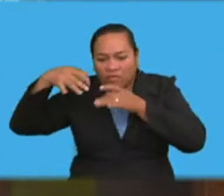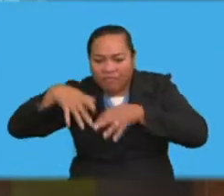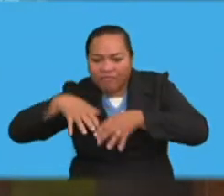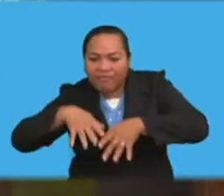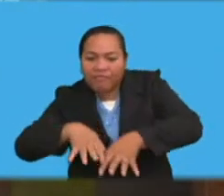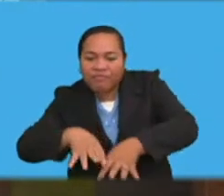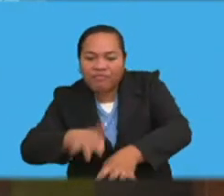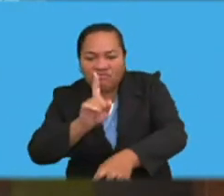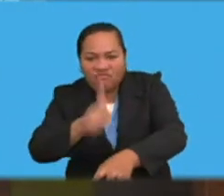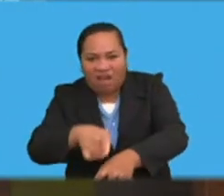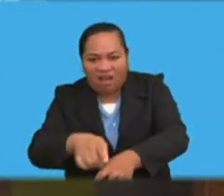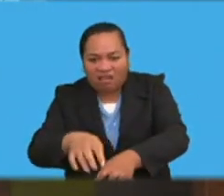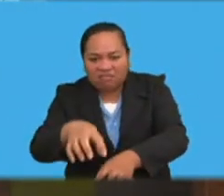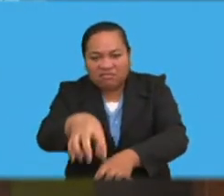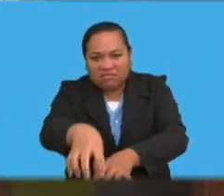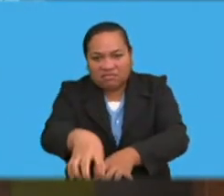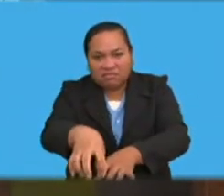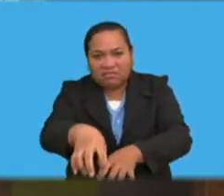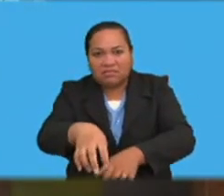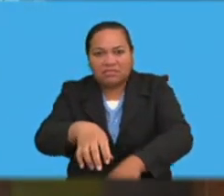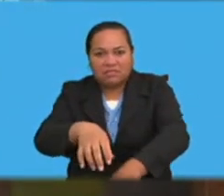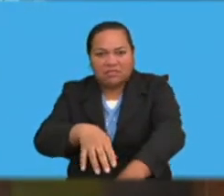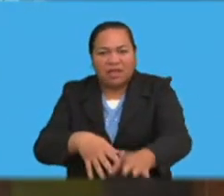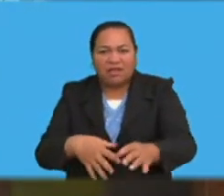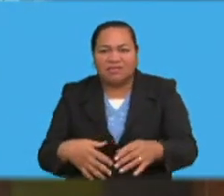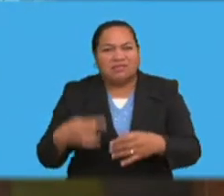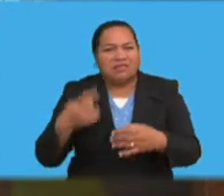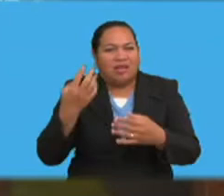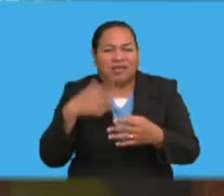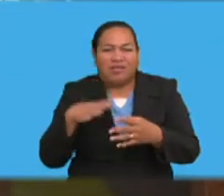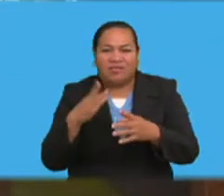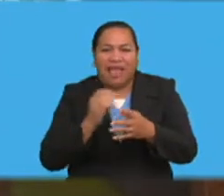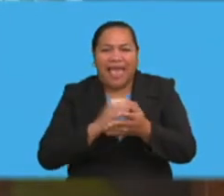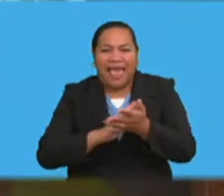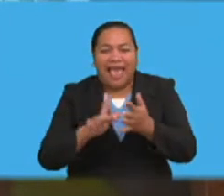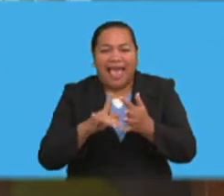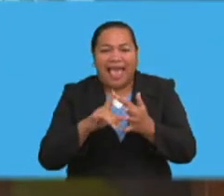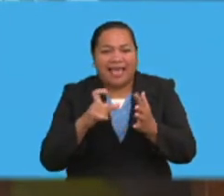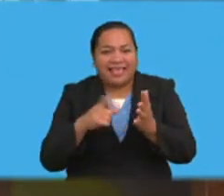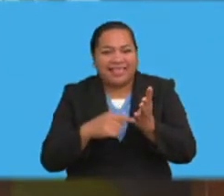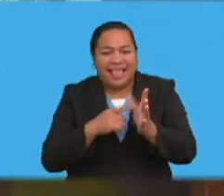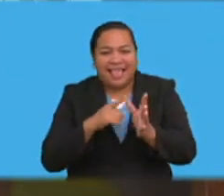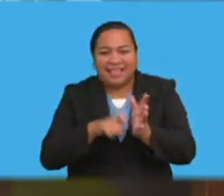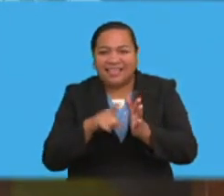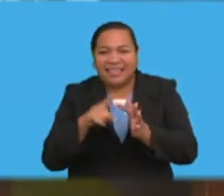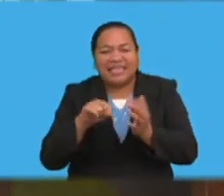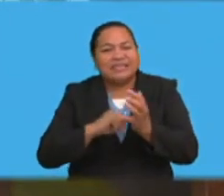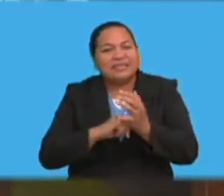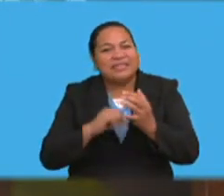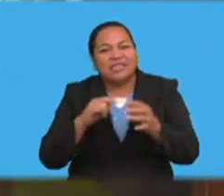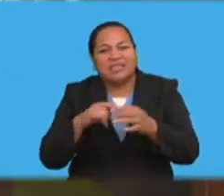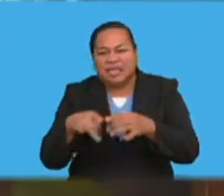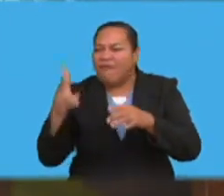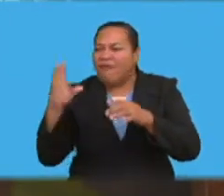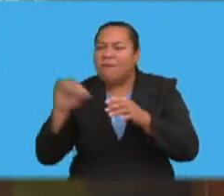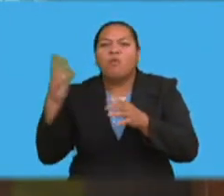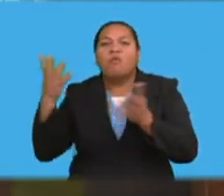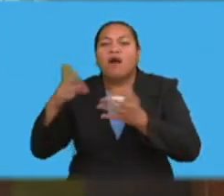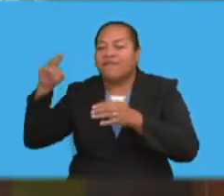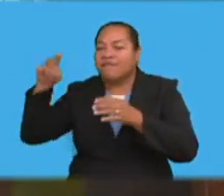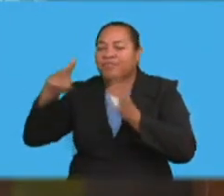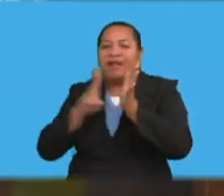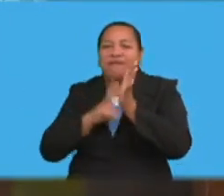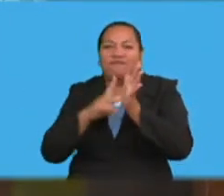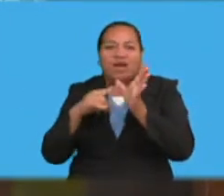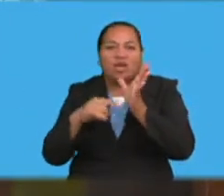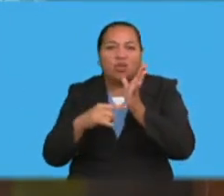forest, which covers about 3,943 hectares, is identified only as the watershed of the Waturu Dam and the upper reach of the